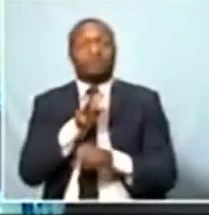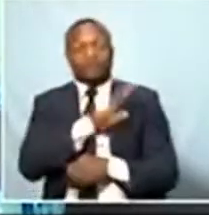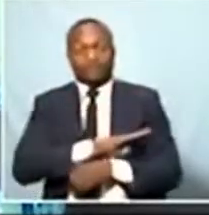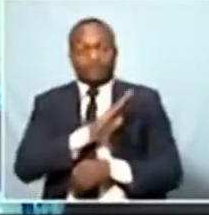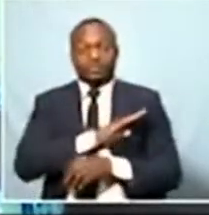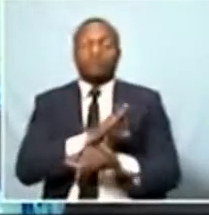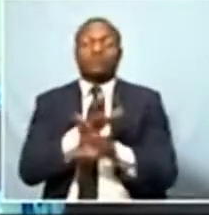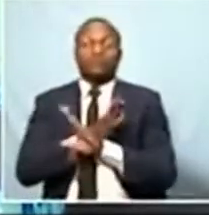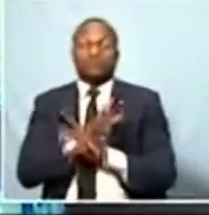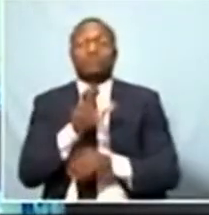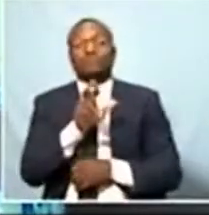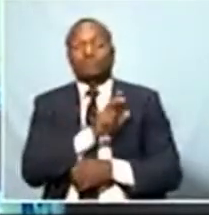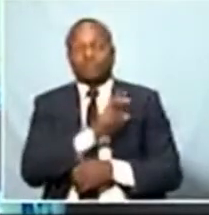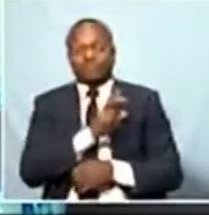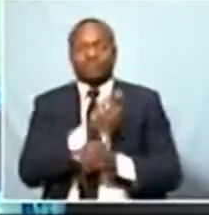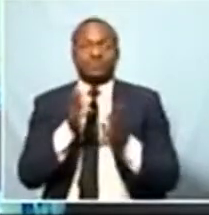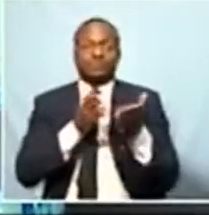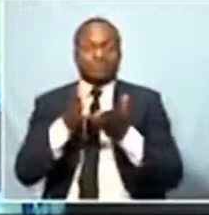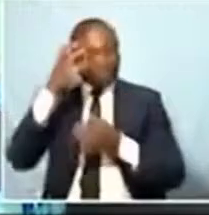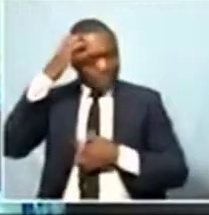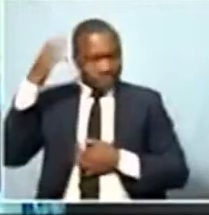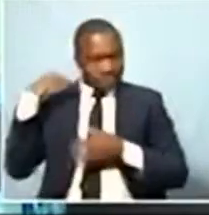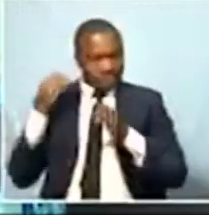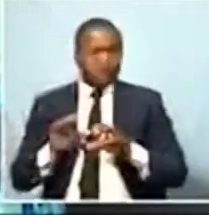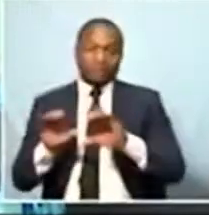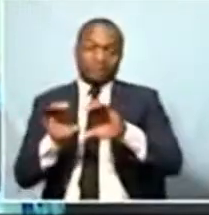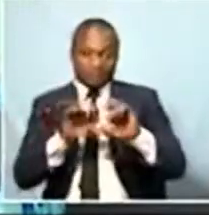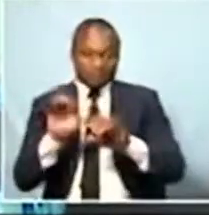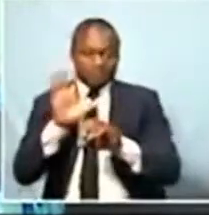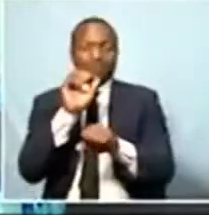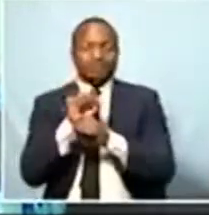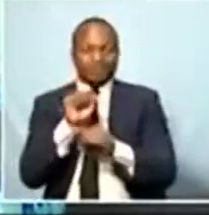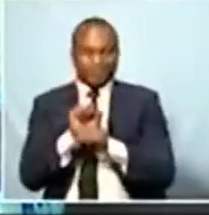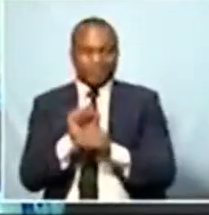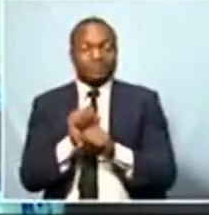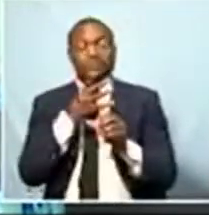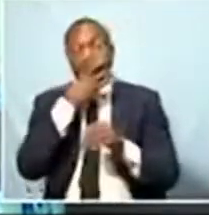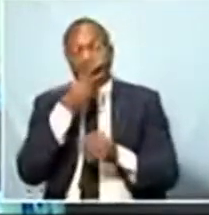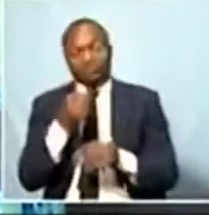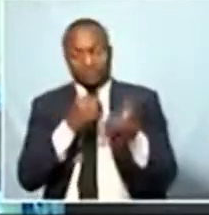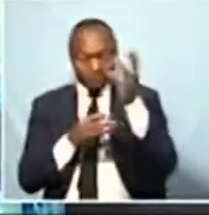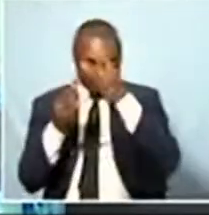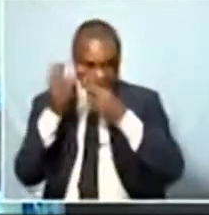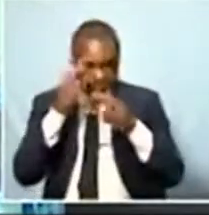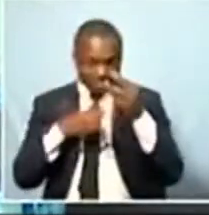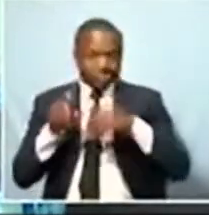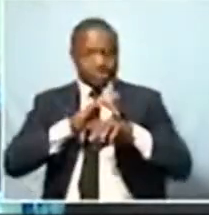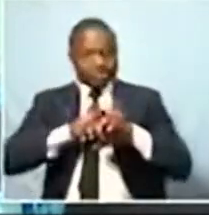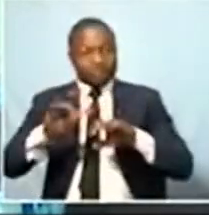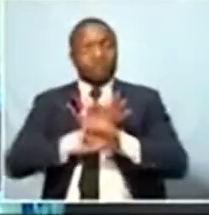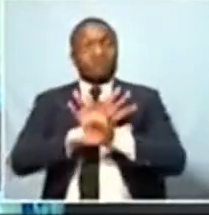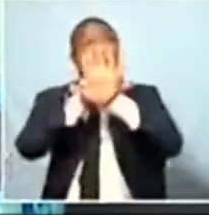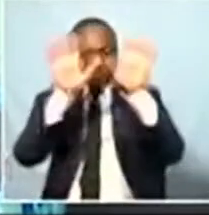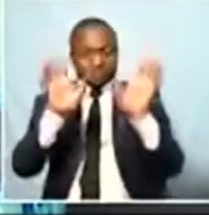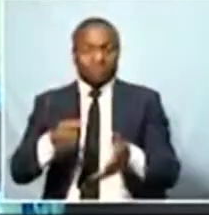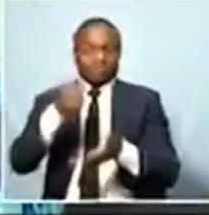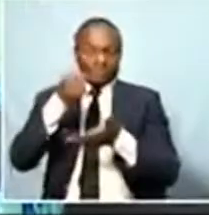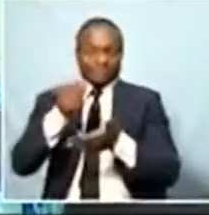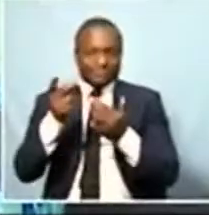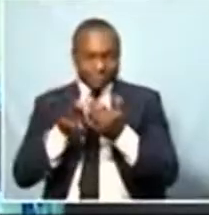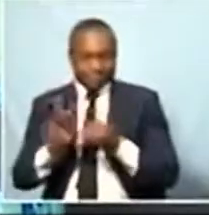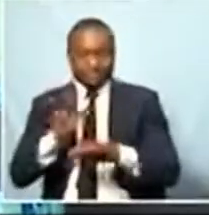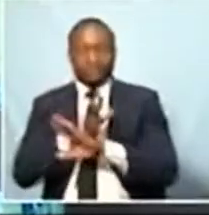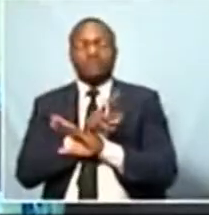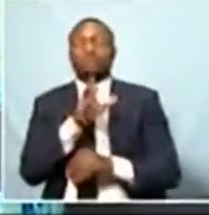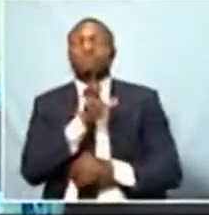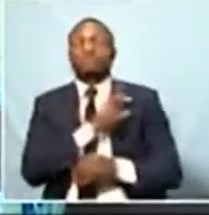Police Service officers in executing their duties. However, the Commission is concerned with the lack of a clear budget line on the part of the Zambia